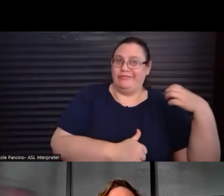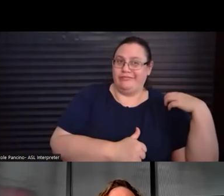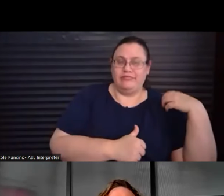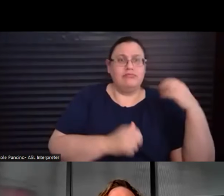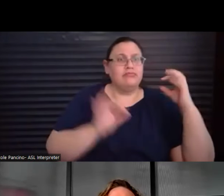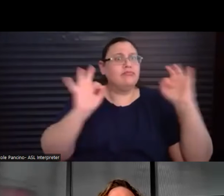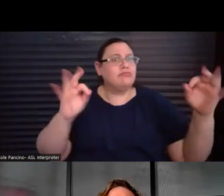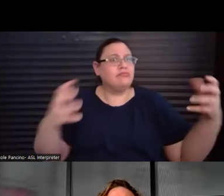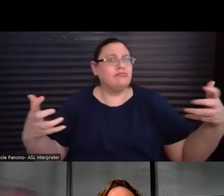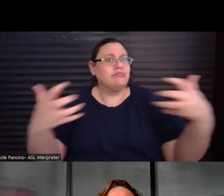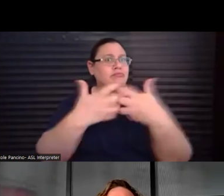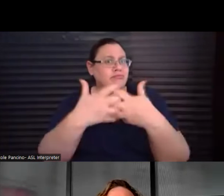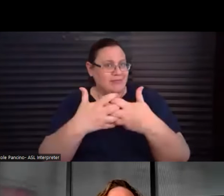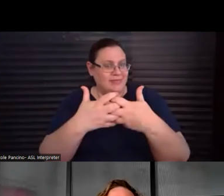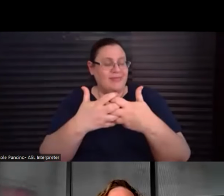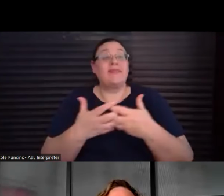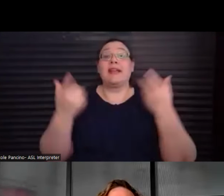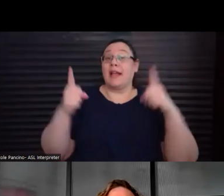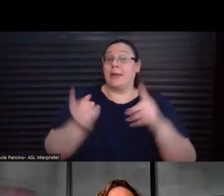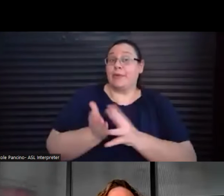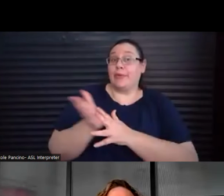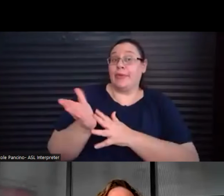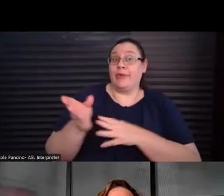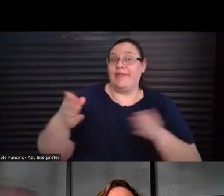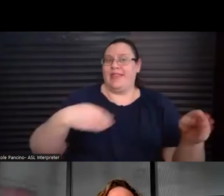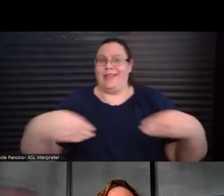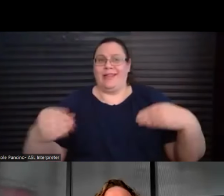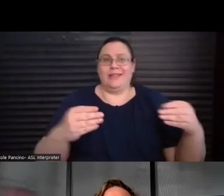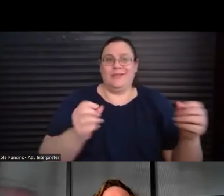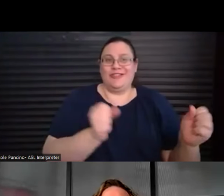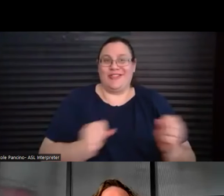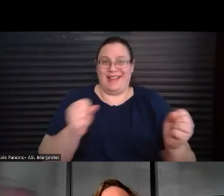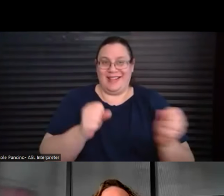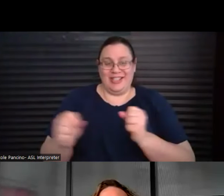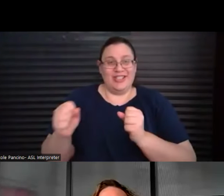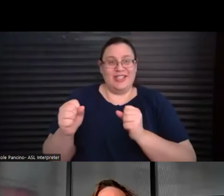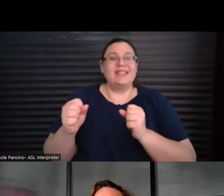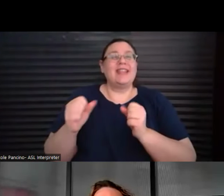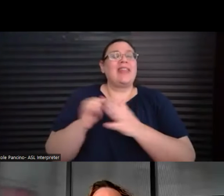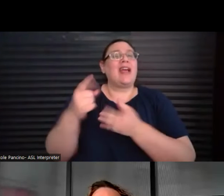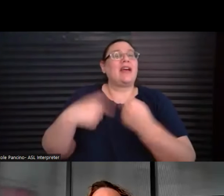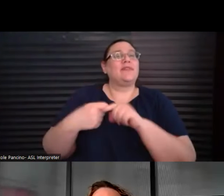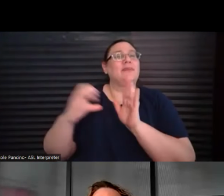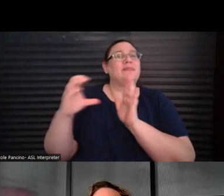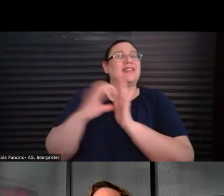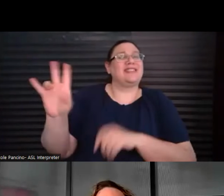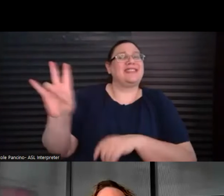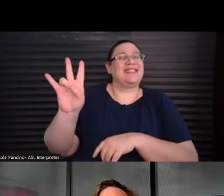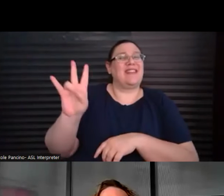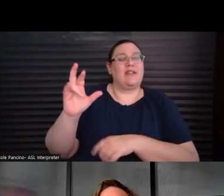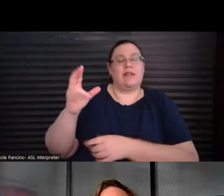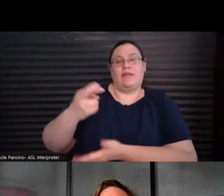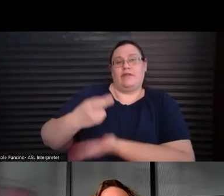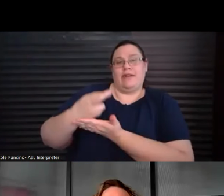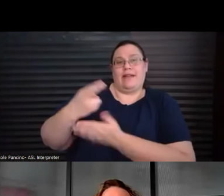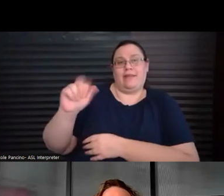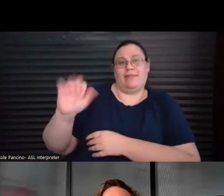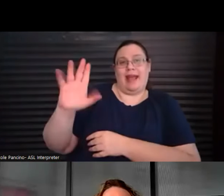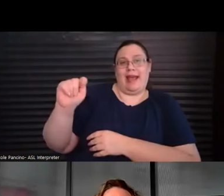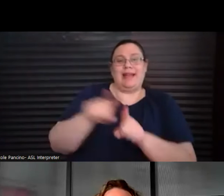and it's carried out through flexible strategies. And that is taken from Section 7 of the Rehabilitation Act as amended